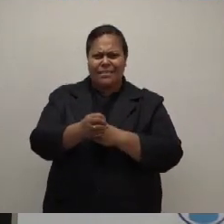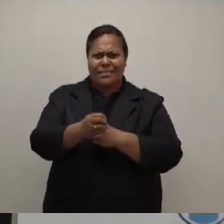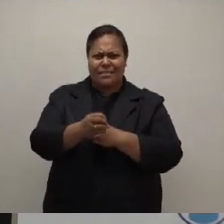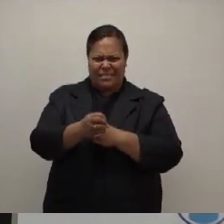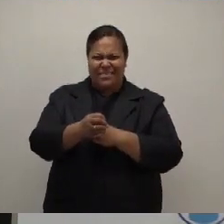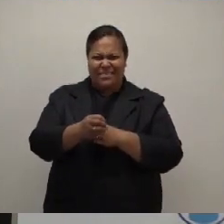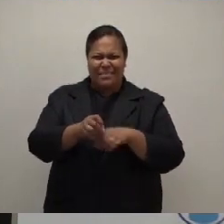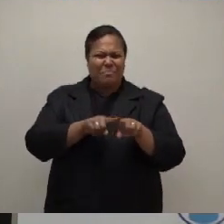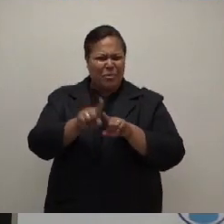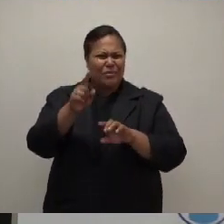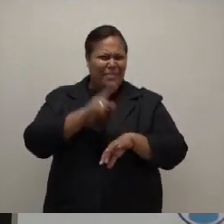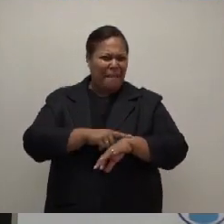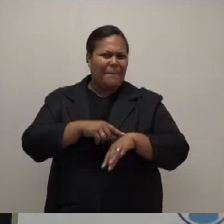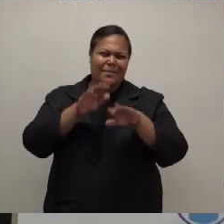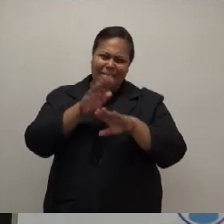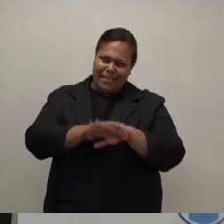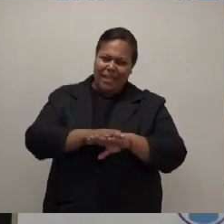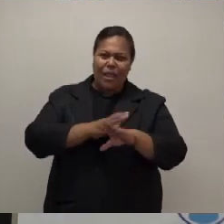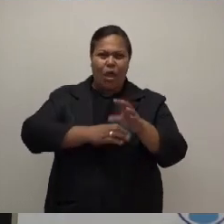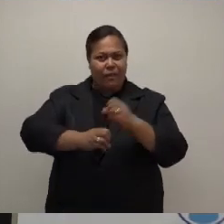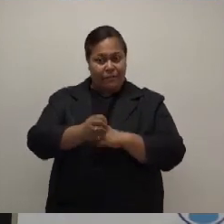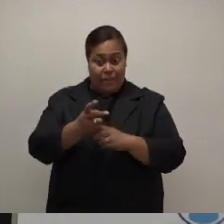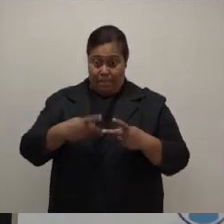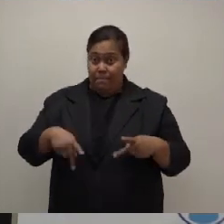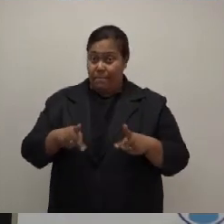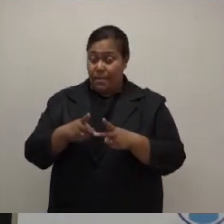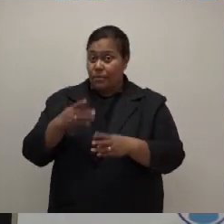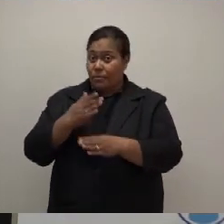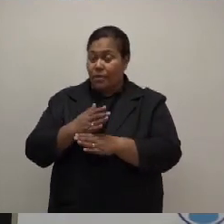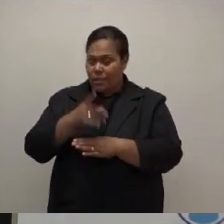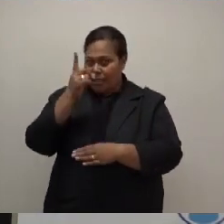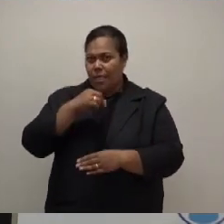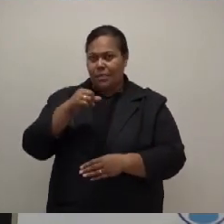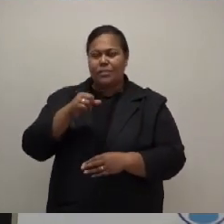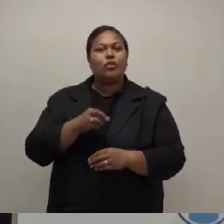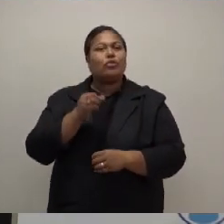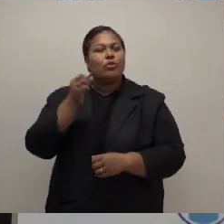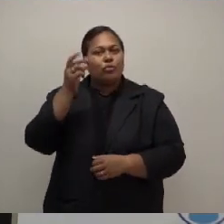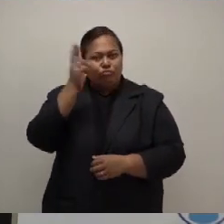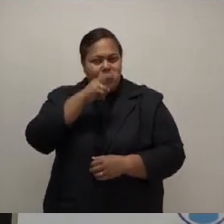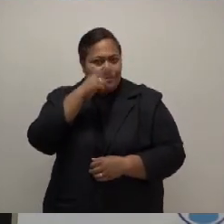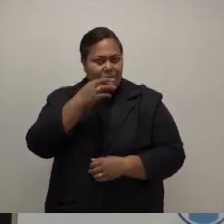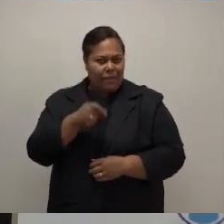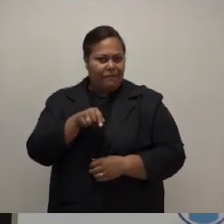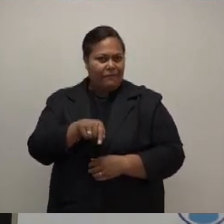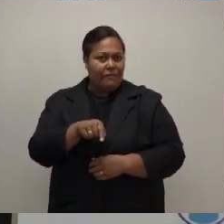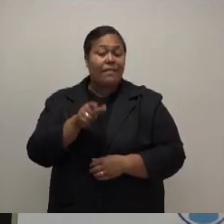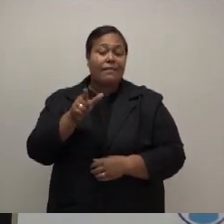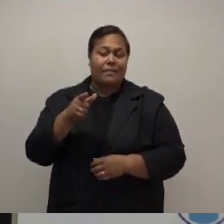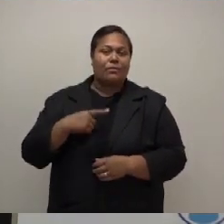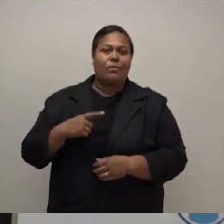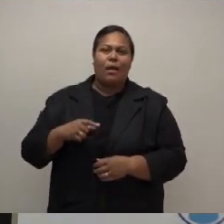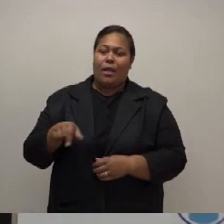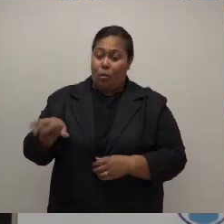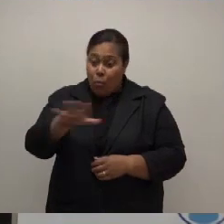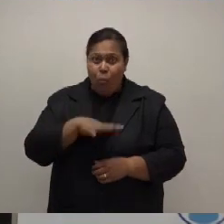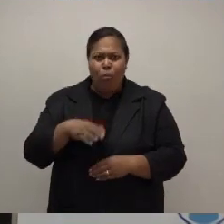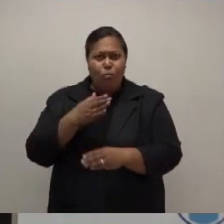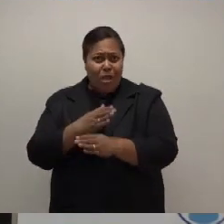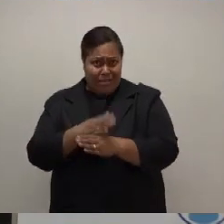time. Our places of work can pose a serious risk. That's why working Fijians must